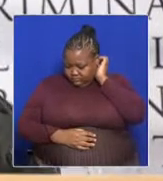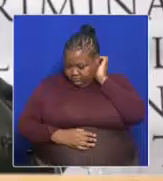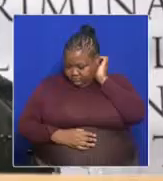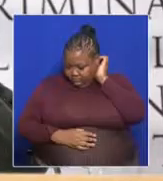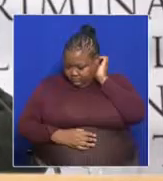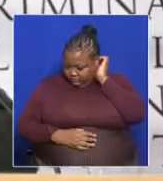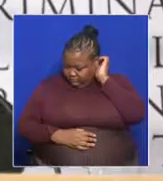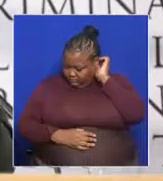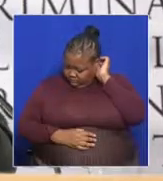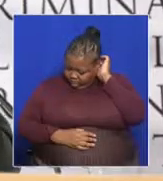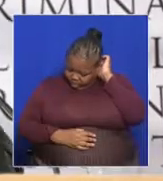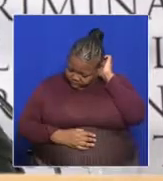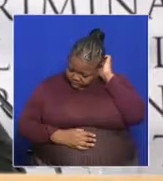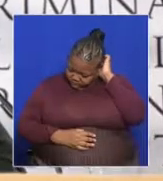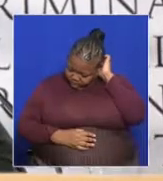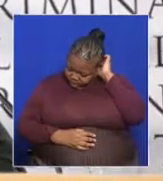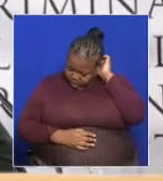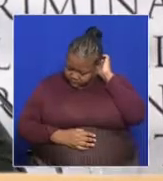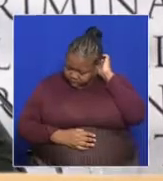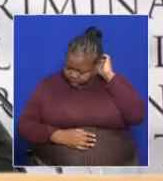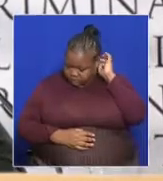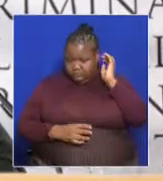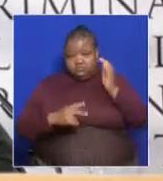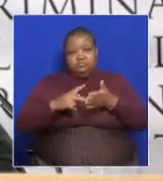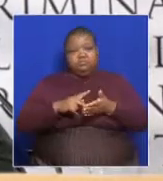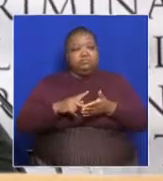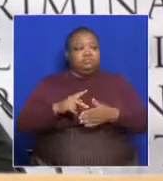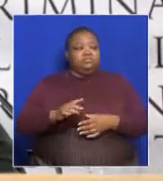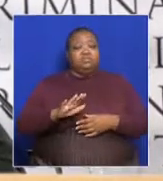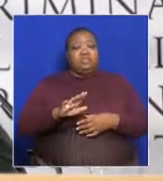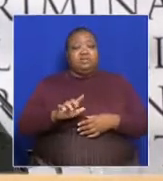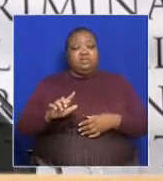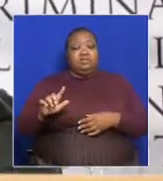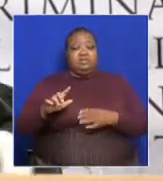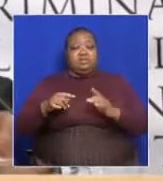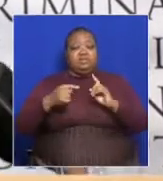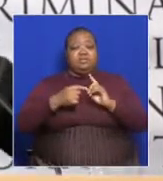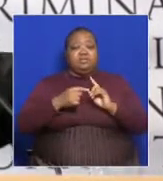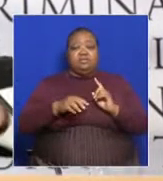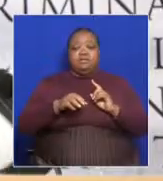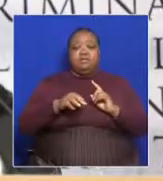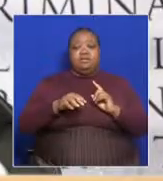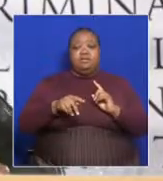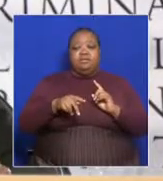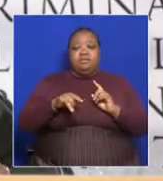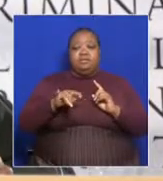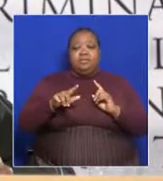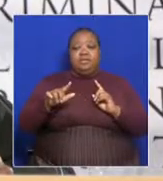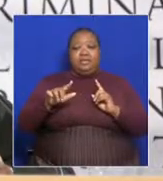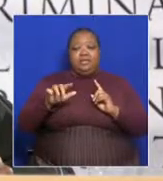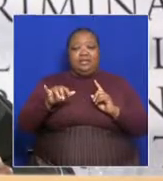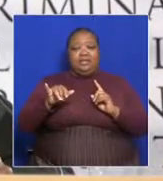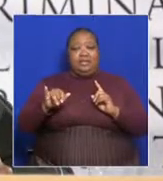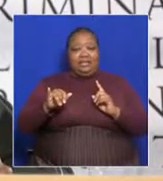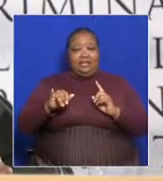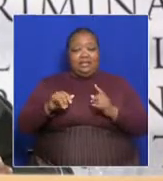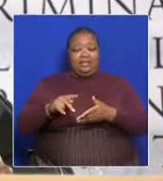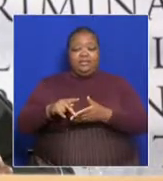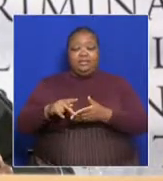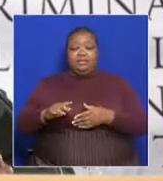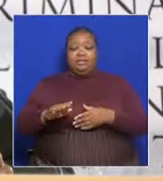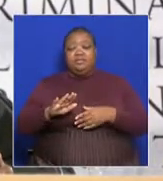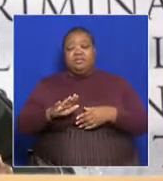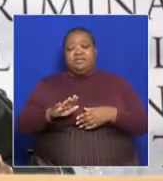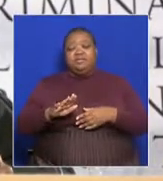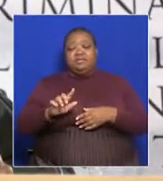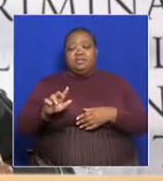At 577 is Ms. Pillay's first statement. If you go to 578 at paragraph 7, she